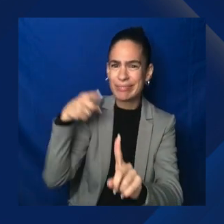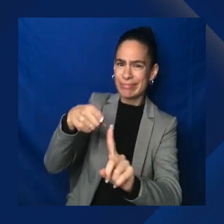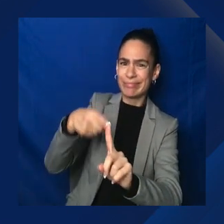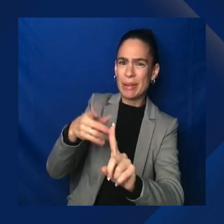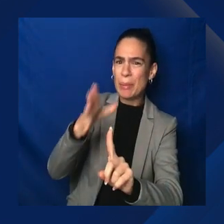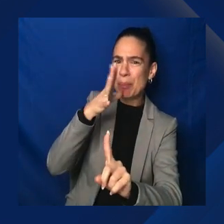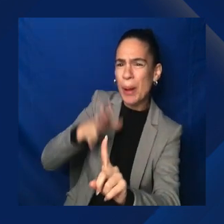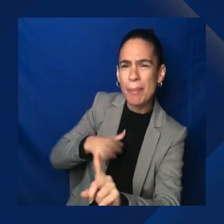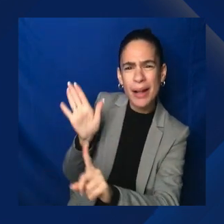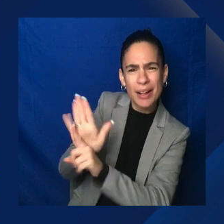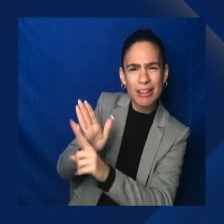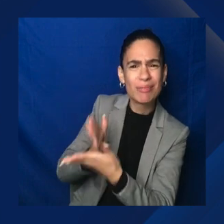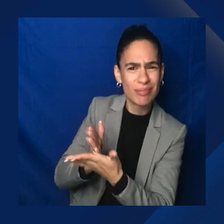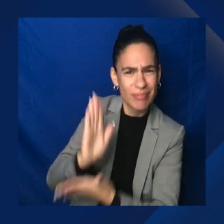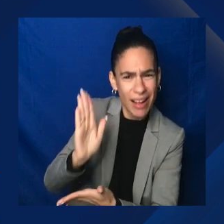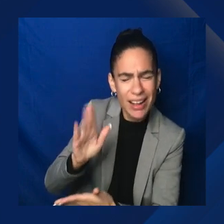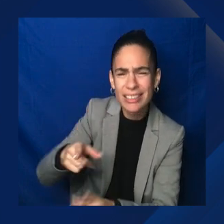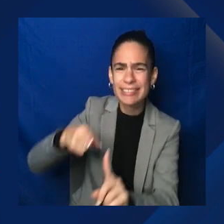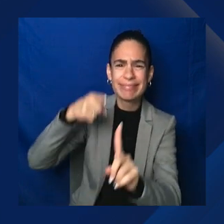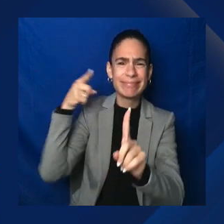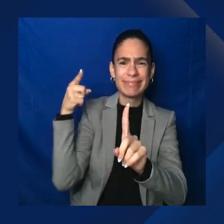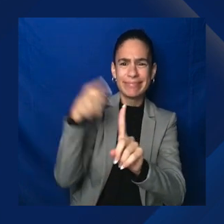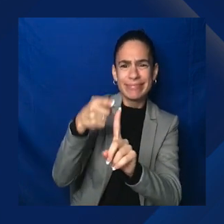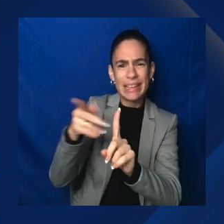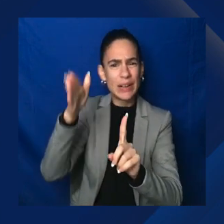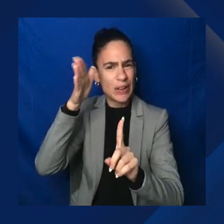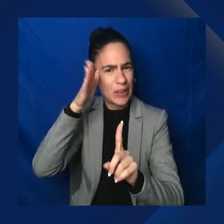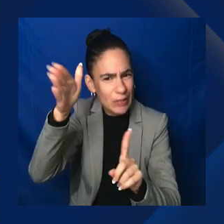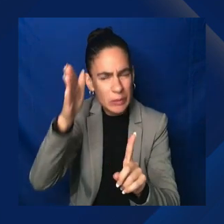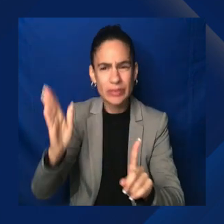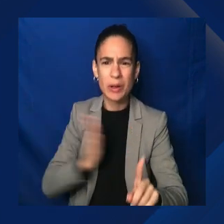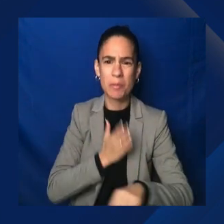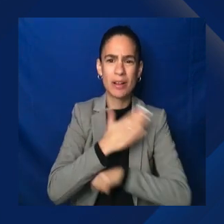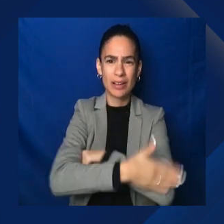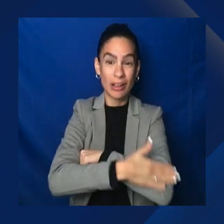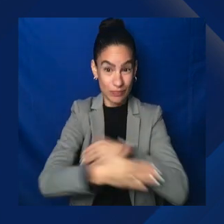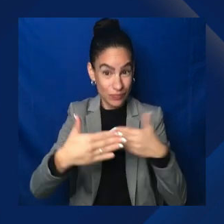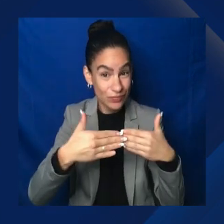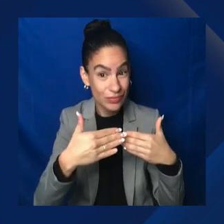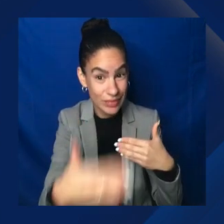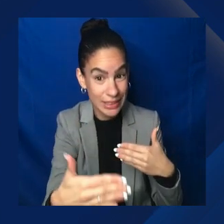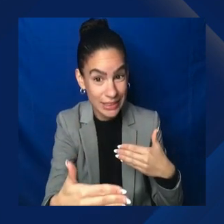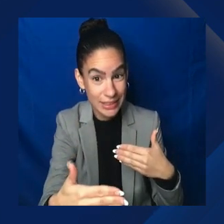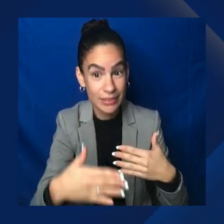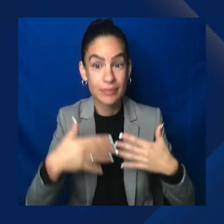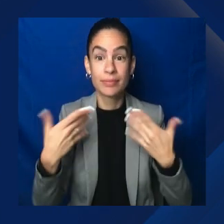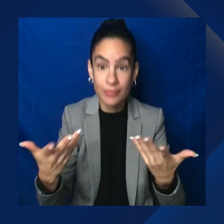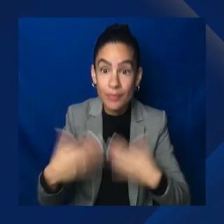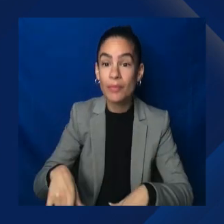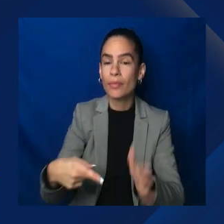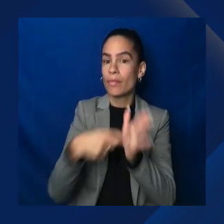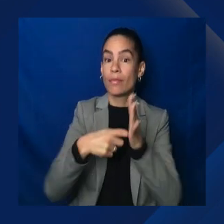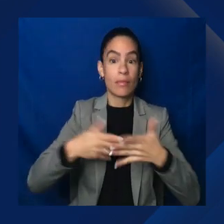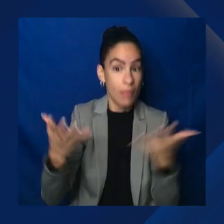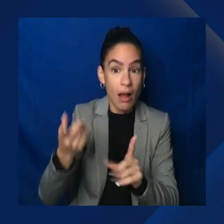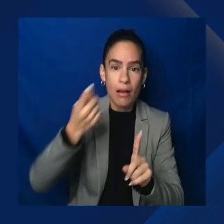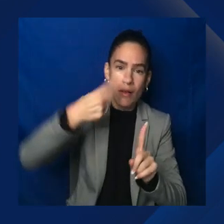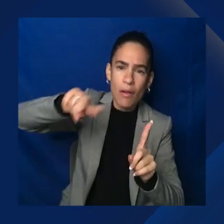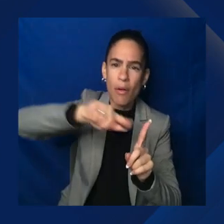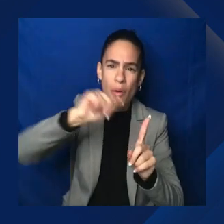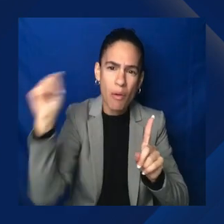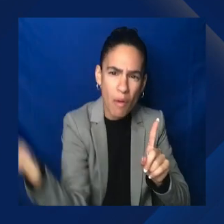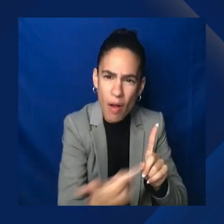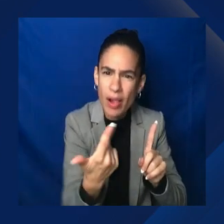about the future of our nation. And this will take all of us. And the actions we